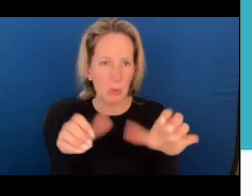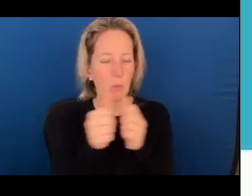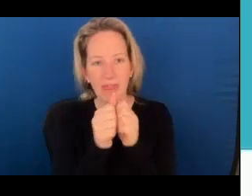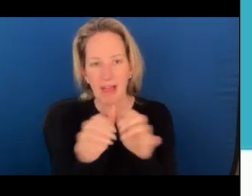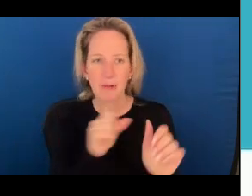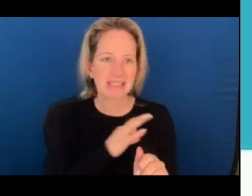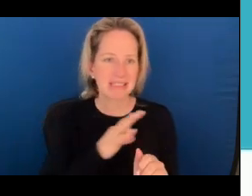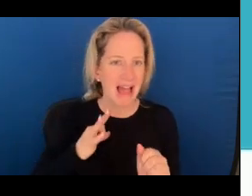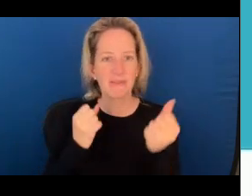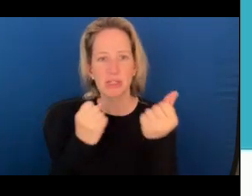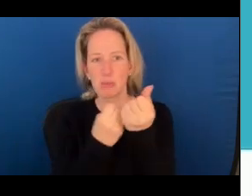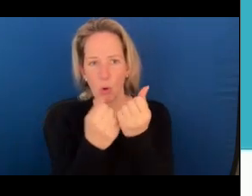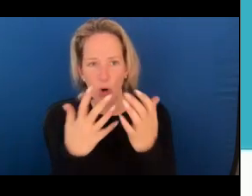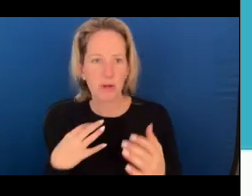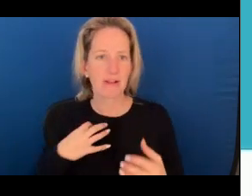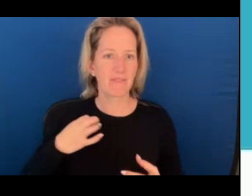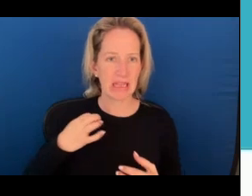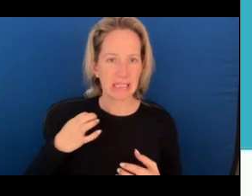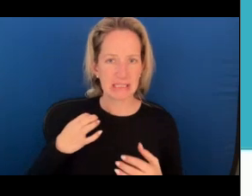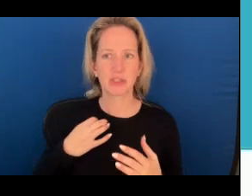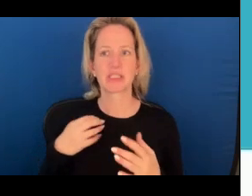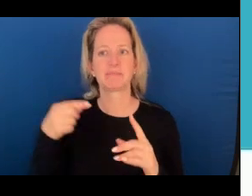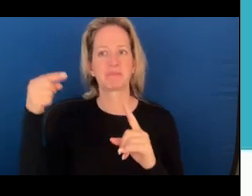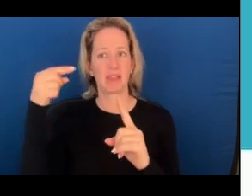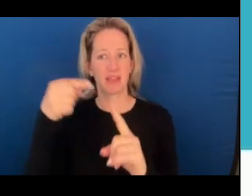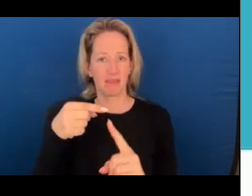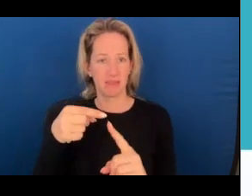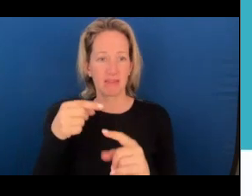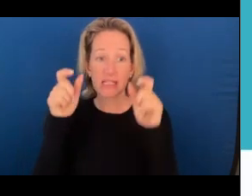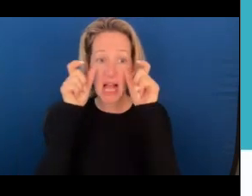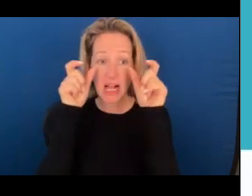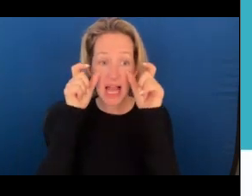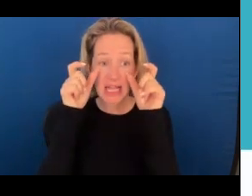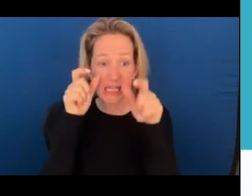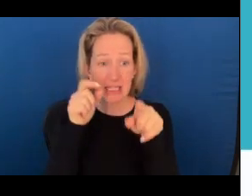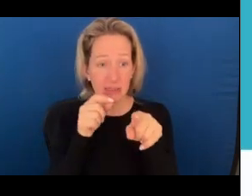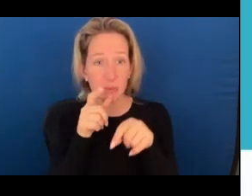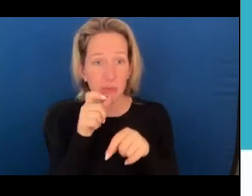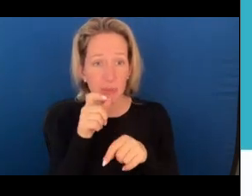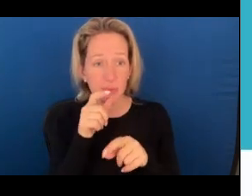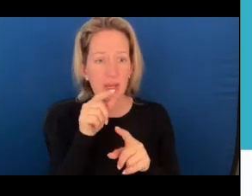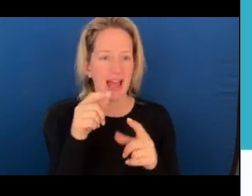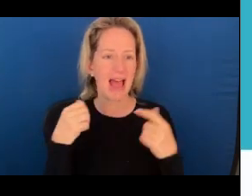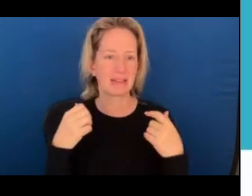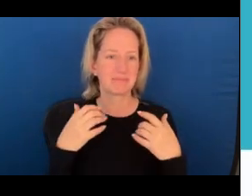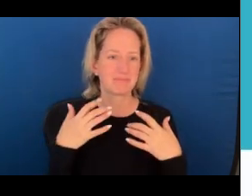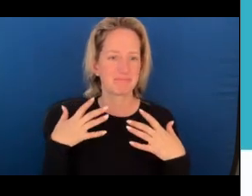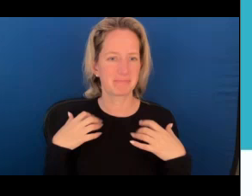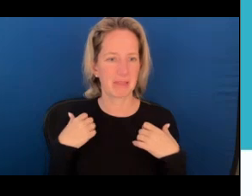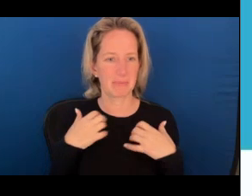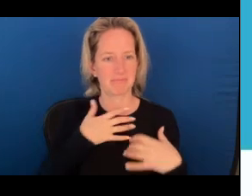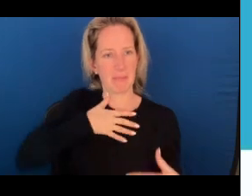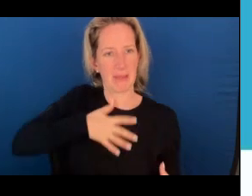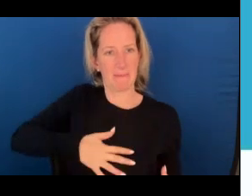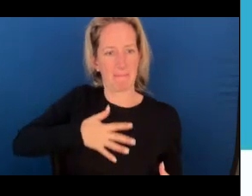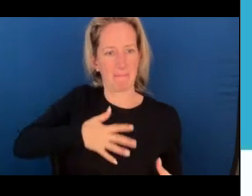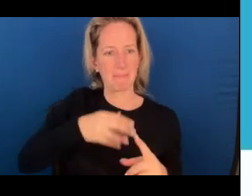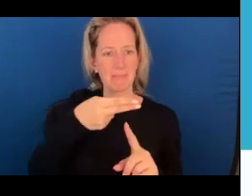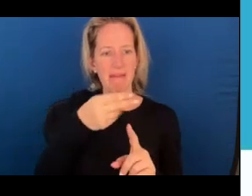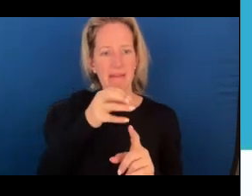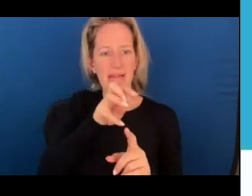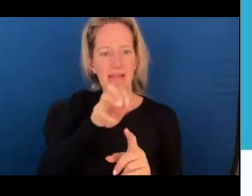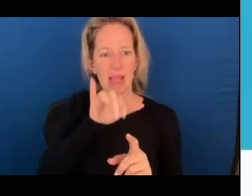volunteers. So this in the sunglasses, in the blazer, if you will, or the bib, that's Haley O'Neill. She is